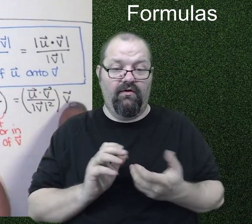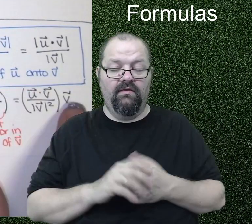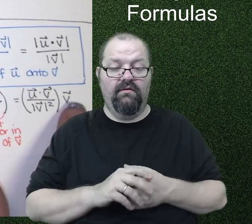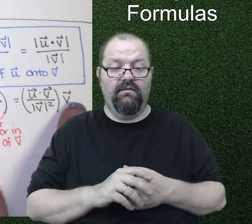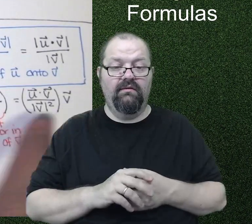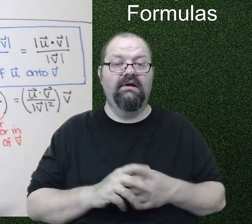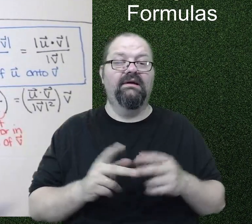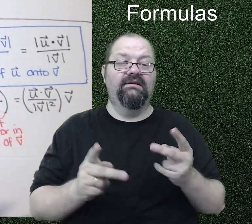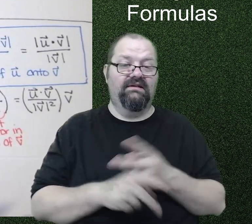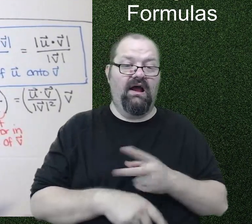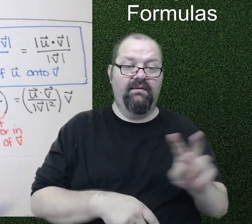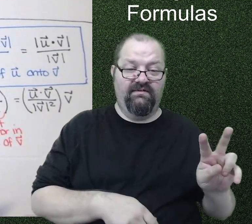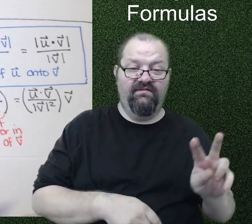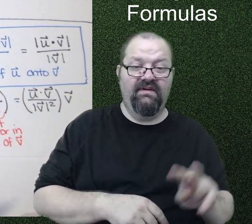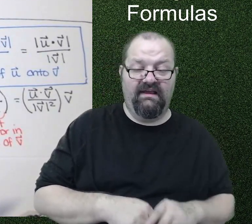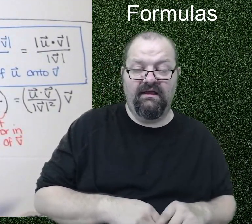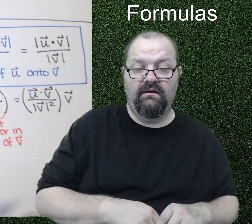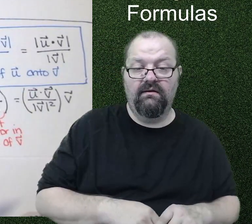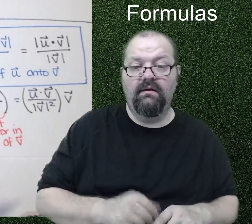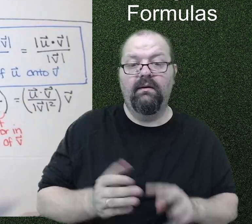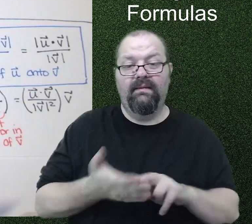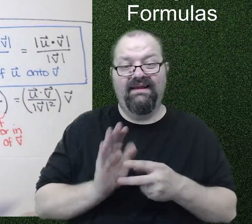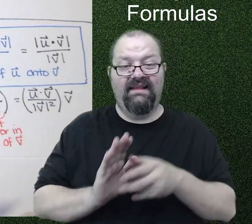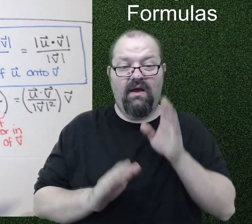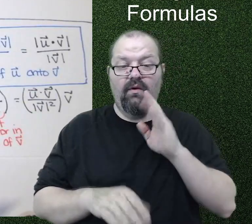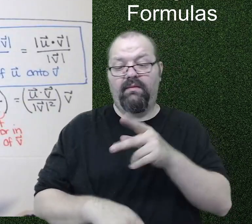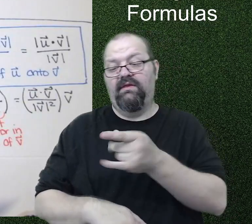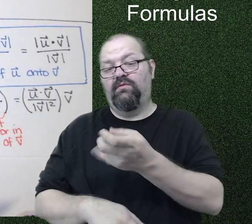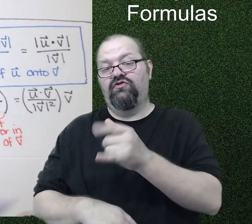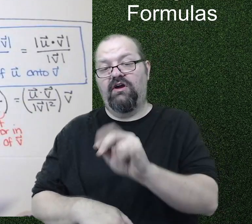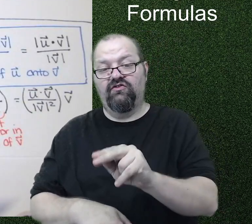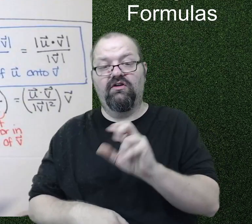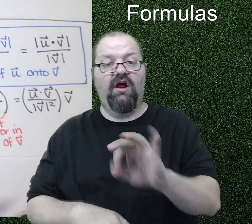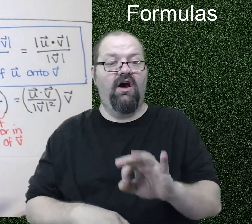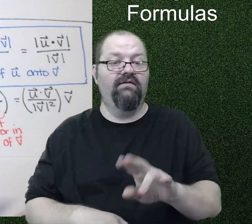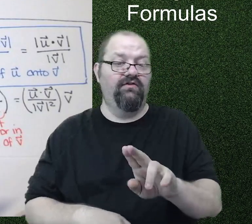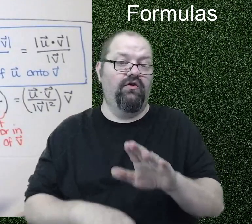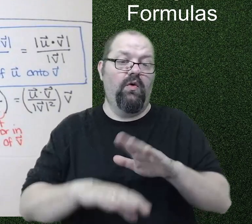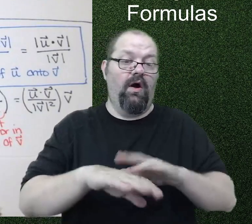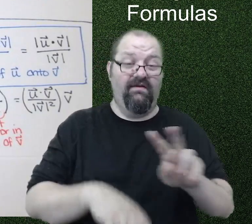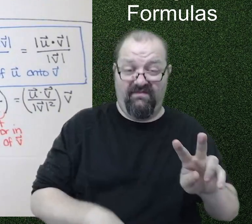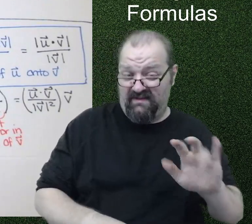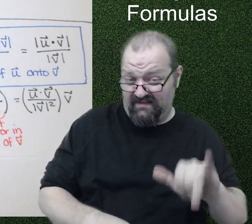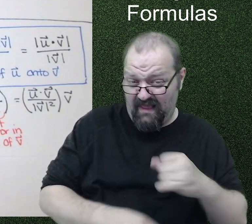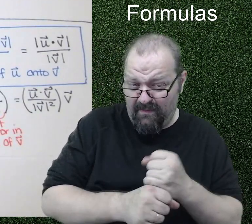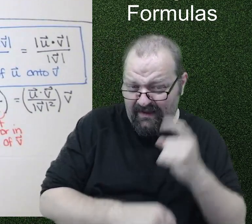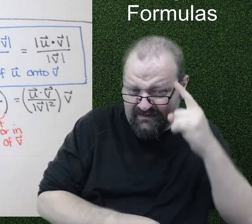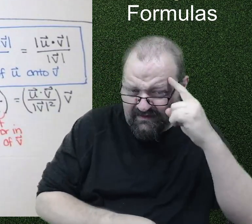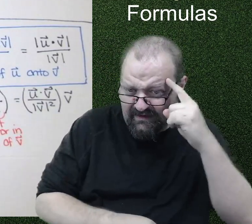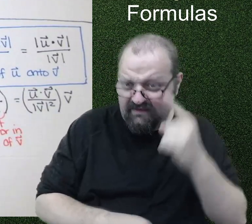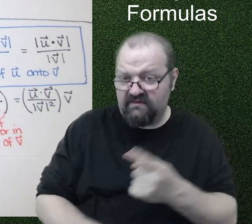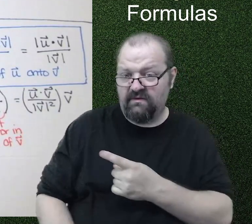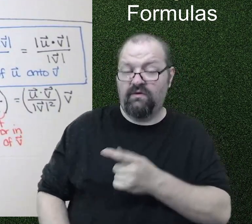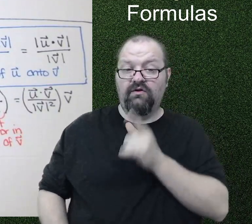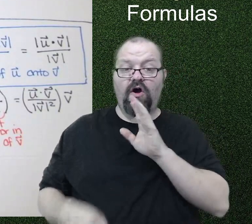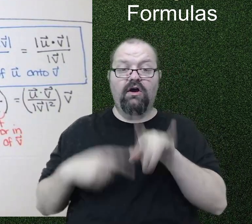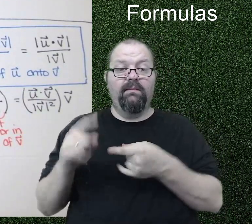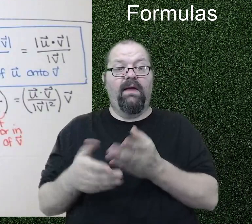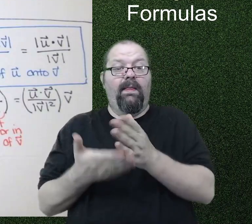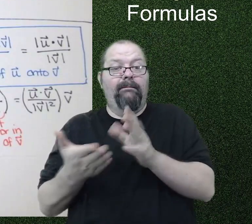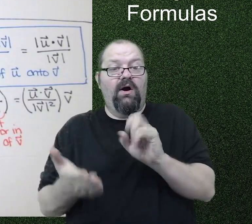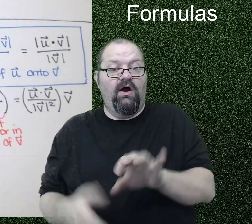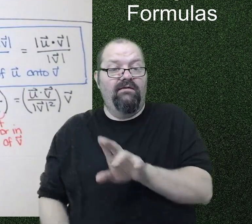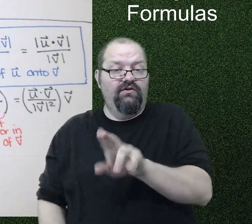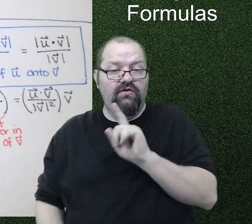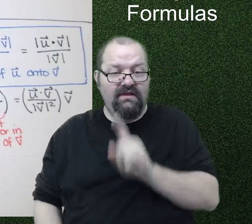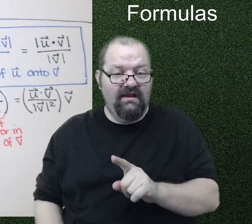I've got a scalar times v, and that's the projection of u onto v. I think that makes sense. We're talking about the part of u that's